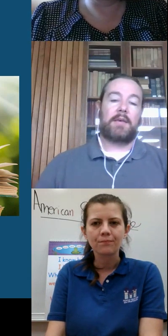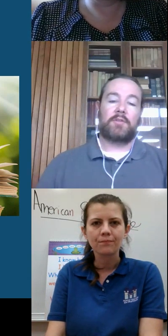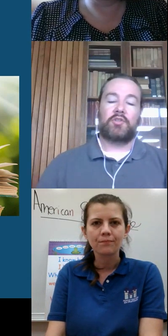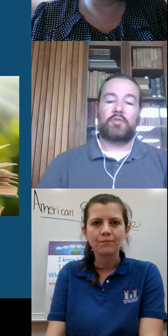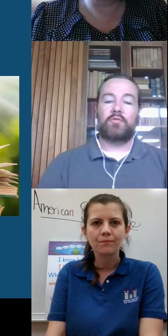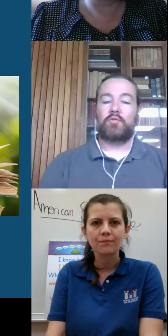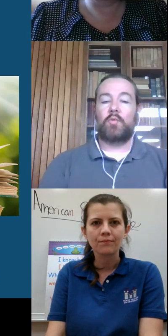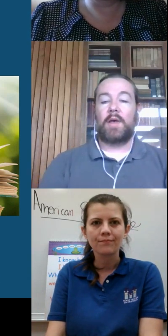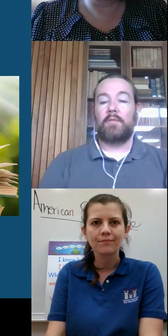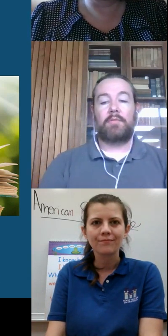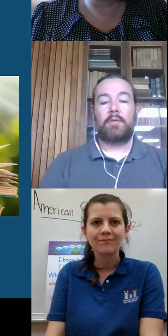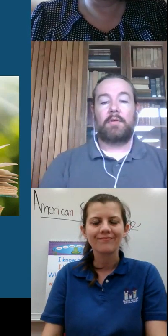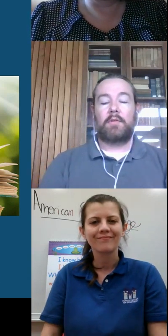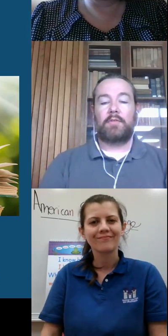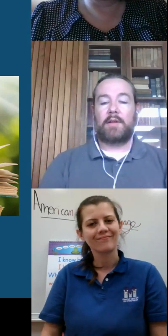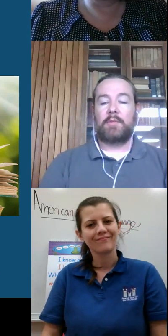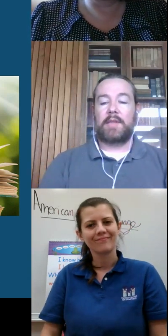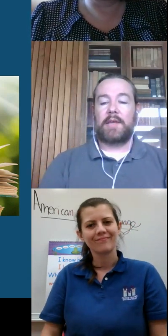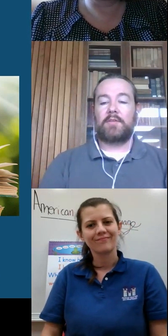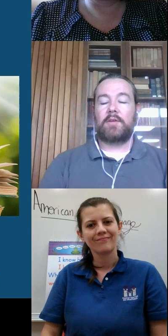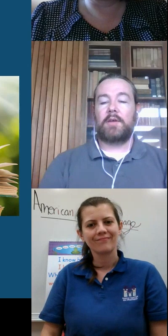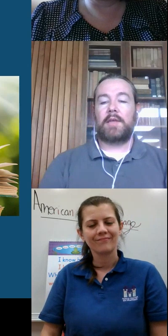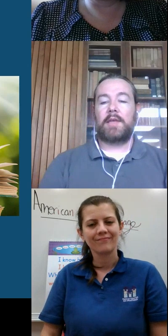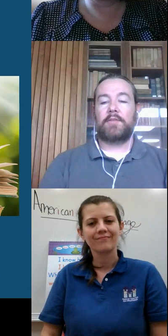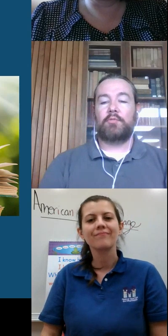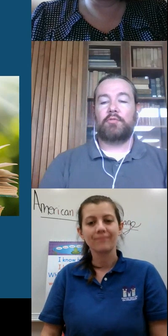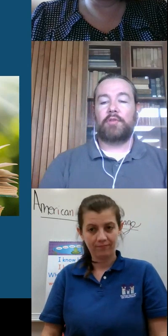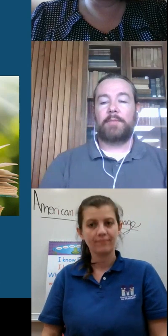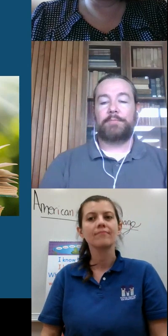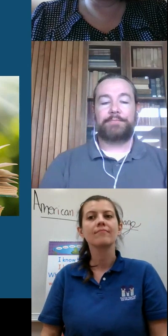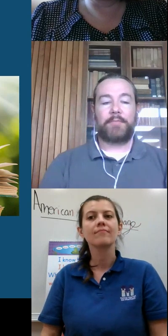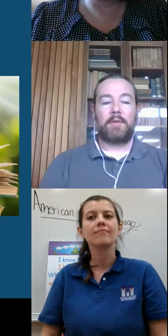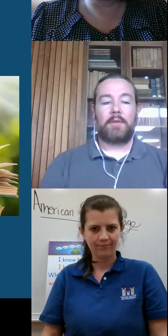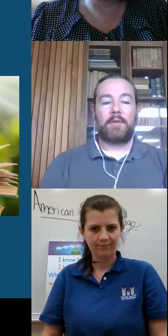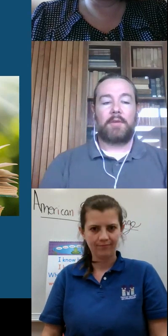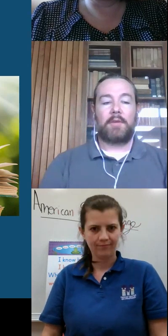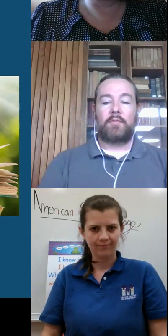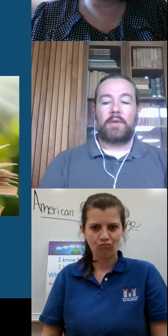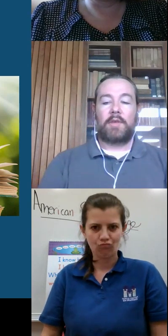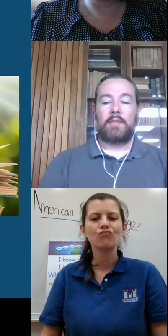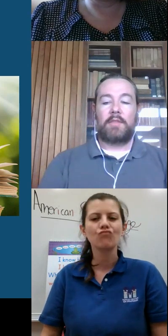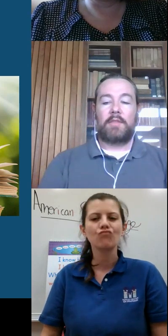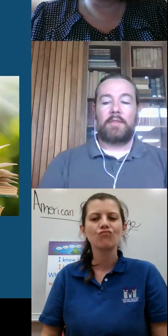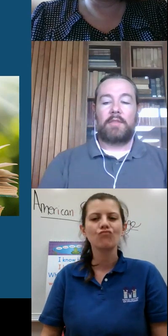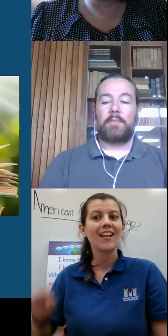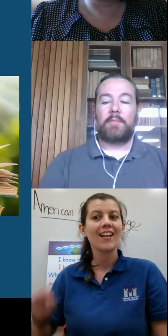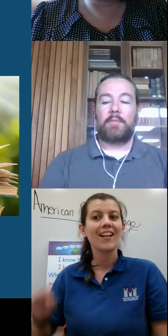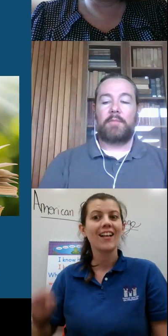Monday, June 12th. So that'll be the next ASL program.